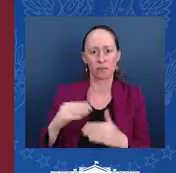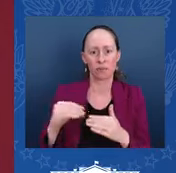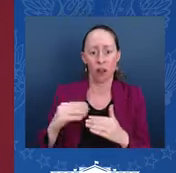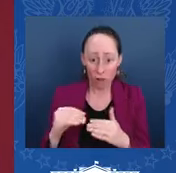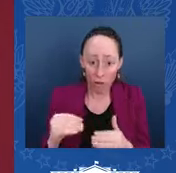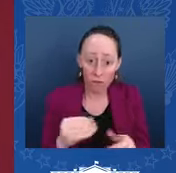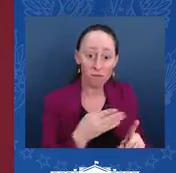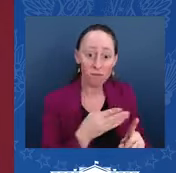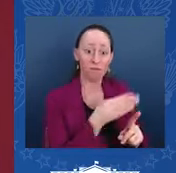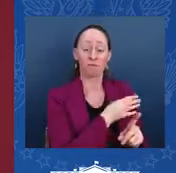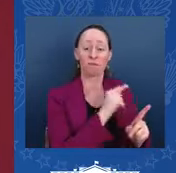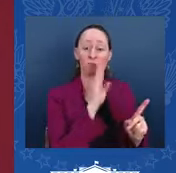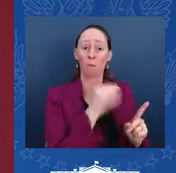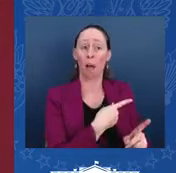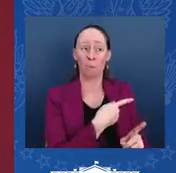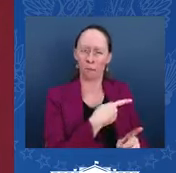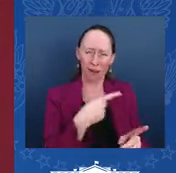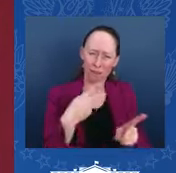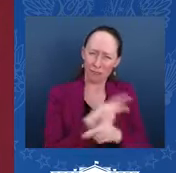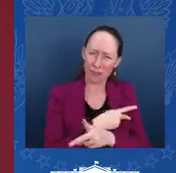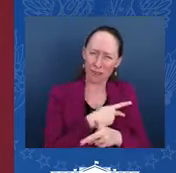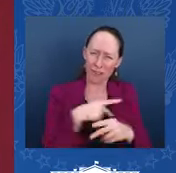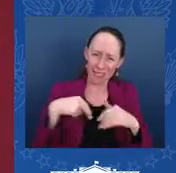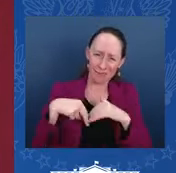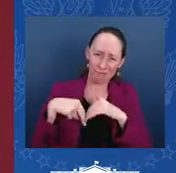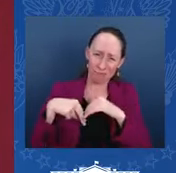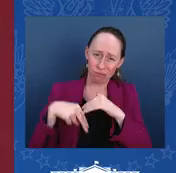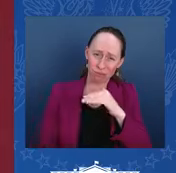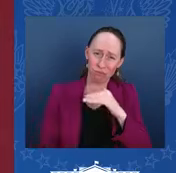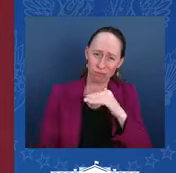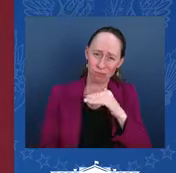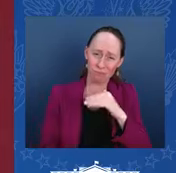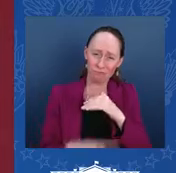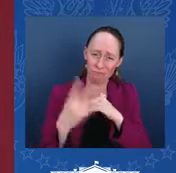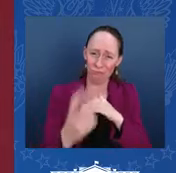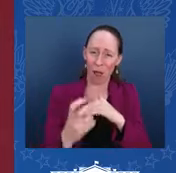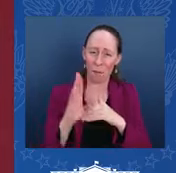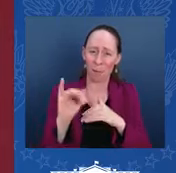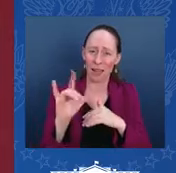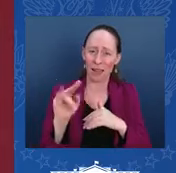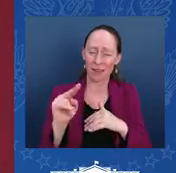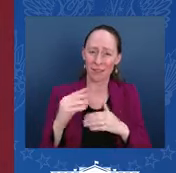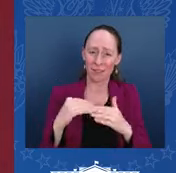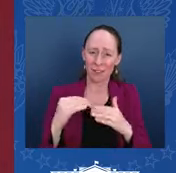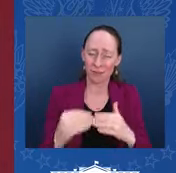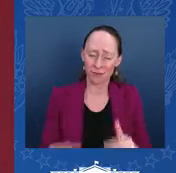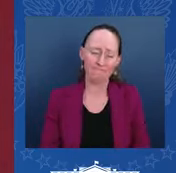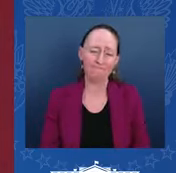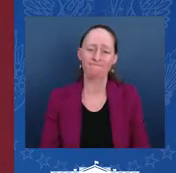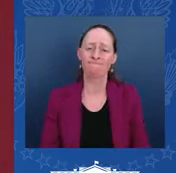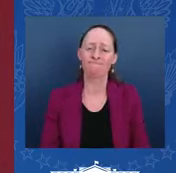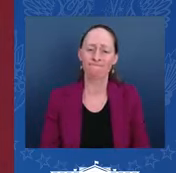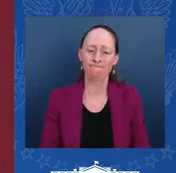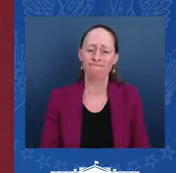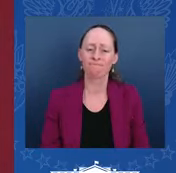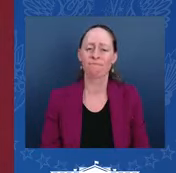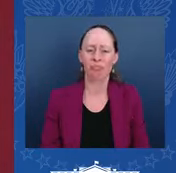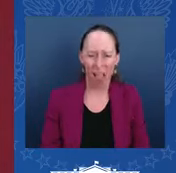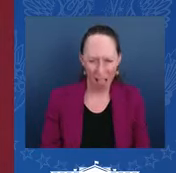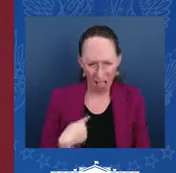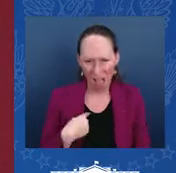I'm a capitalist. I was listed for 36 years as the poorest man in Congress, but I'm still a capitalist. You think I'm